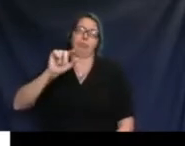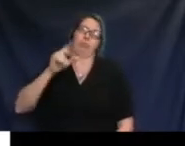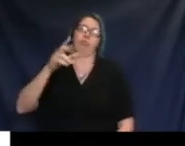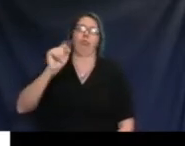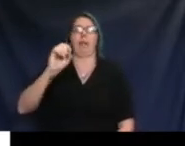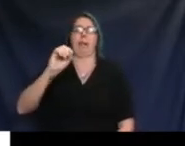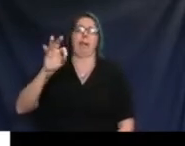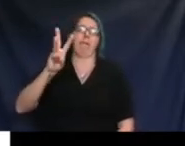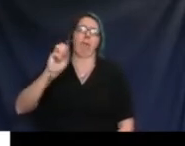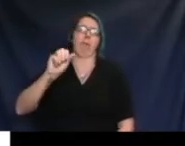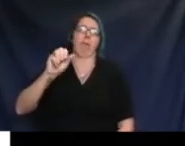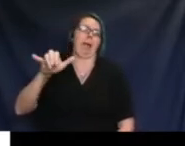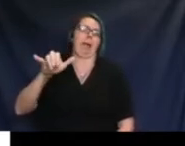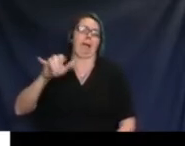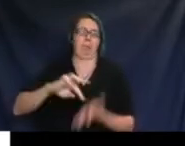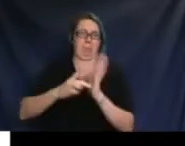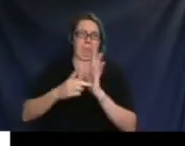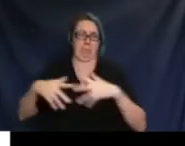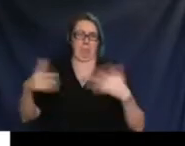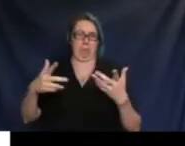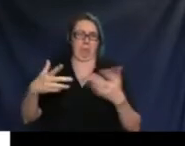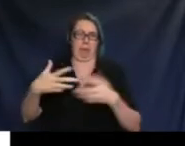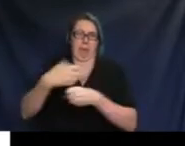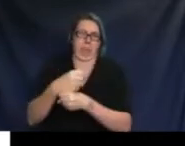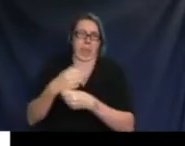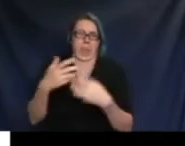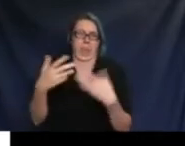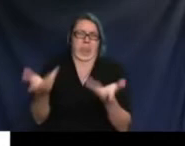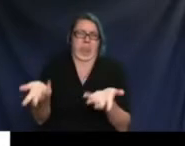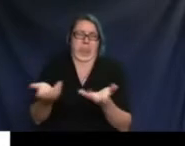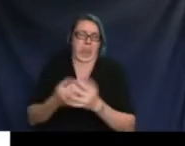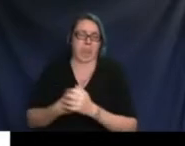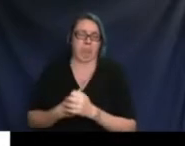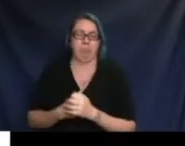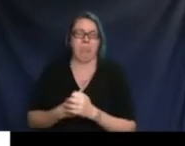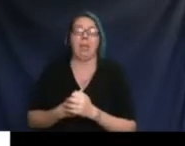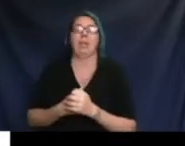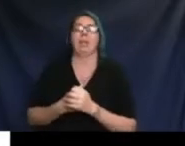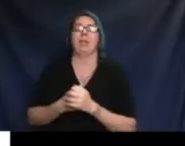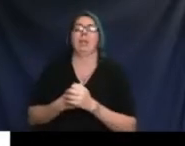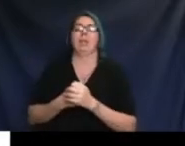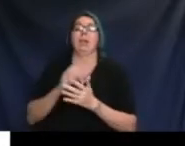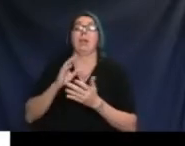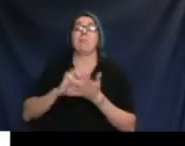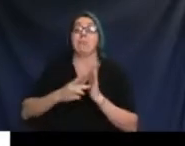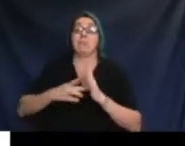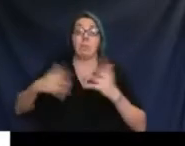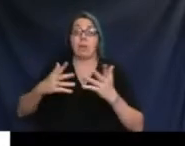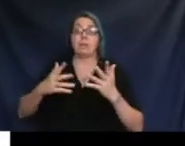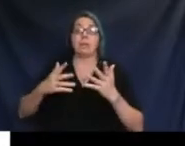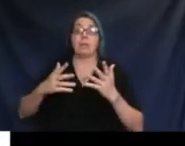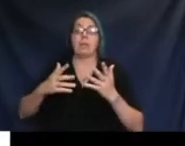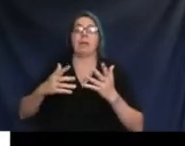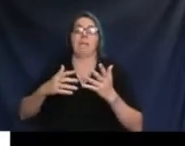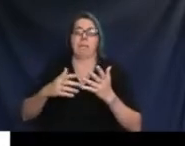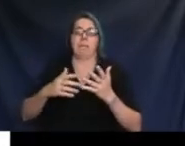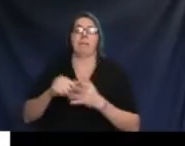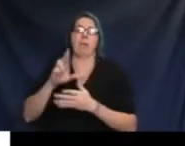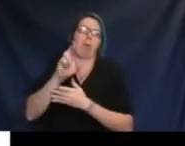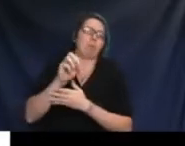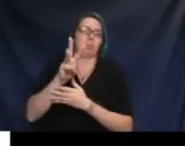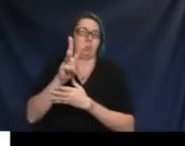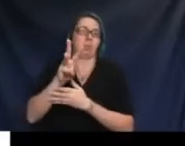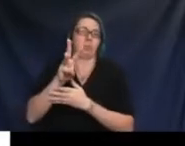way? Like what we're really talking about specifically is areas of the city, mostly